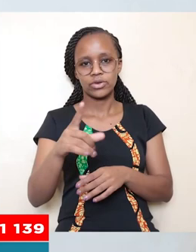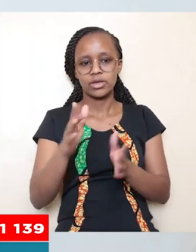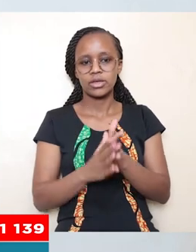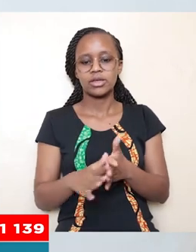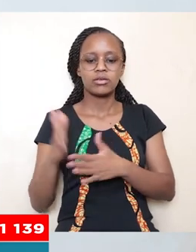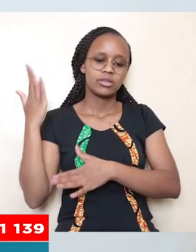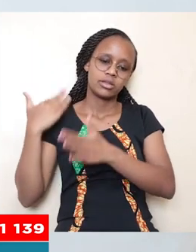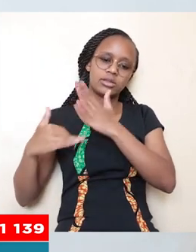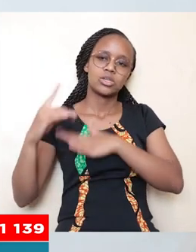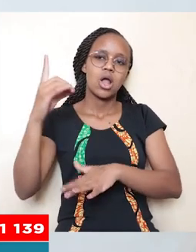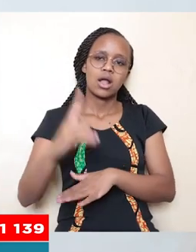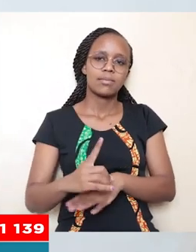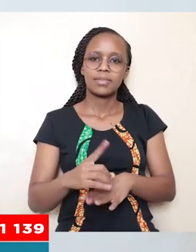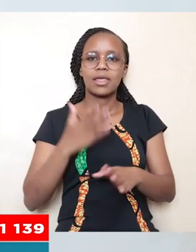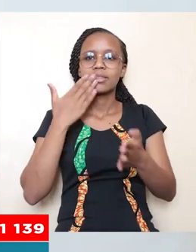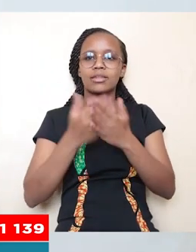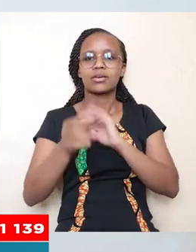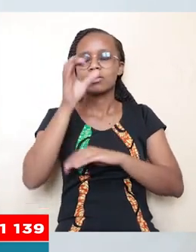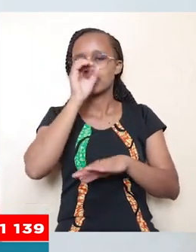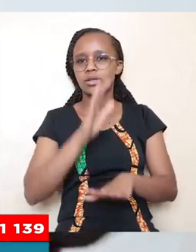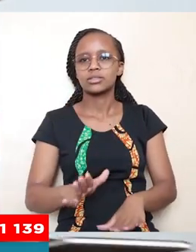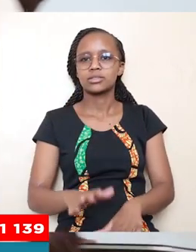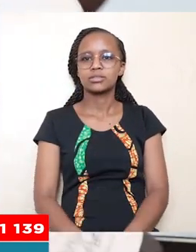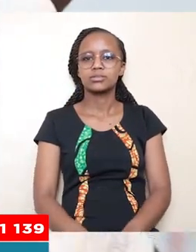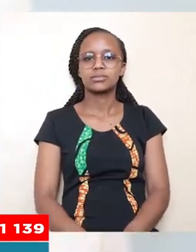and for your generations to come. Thank you and God bless you.